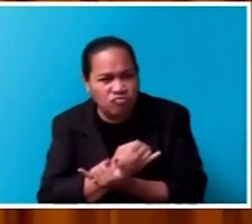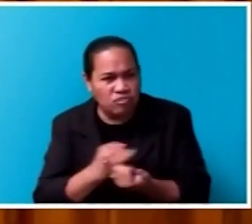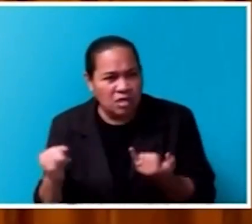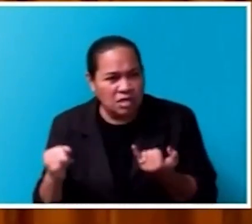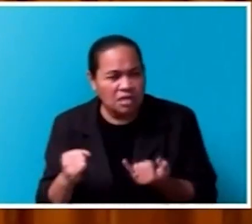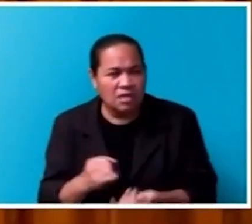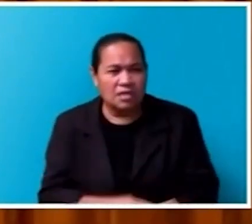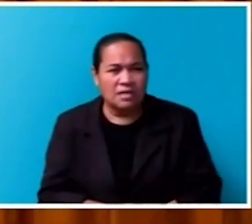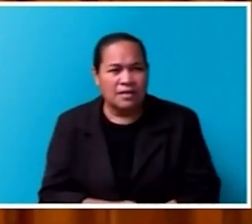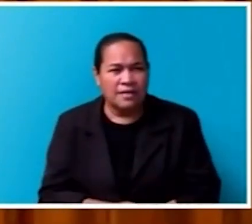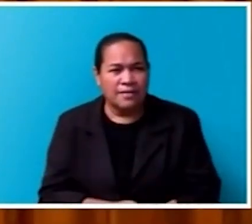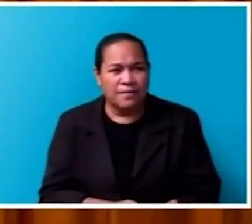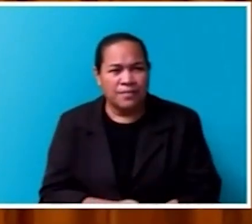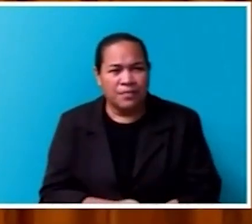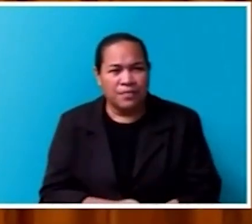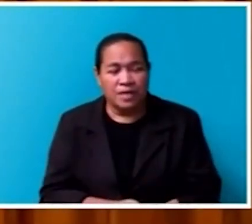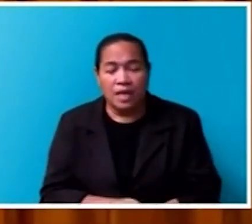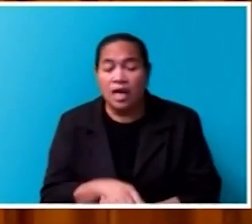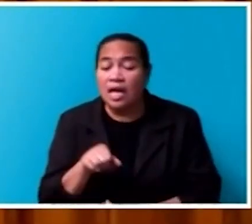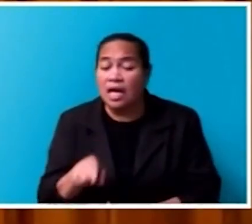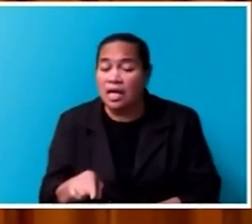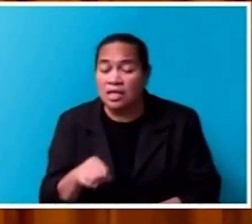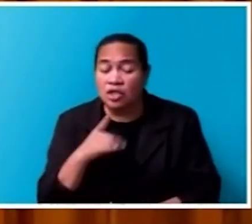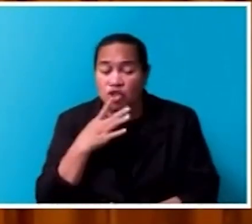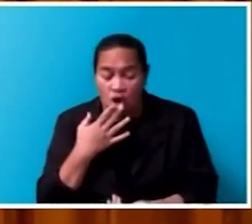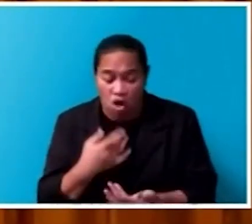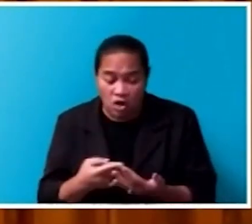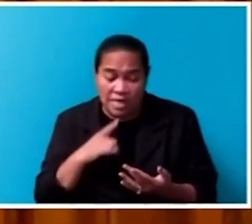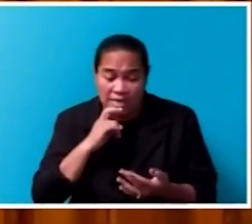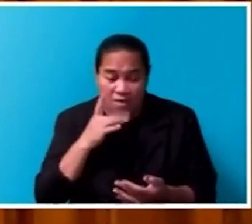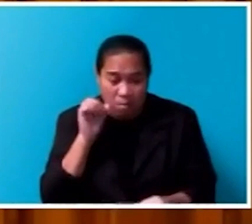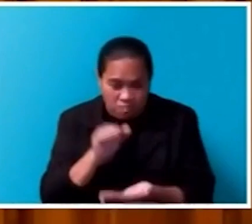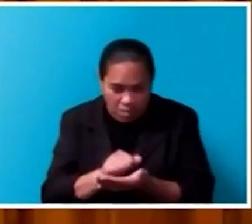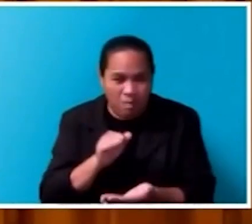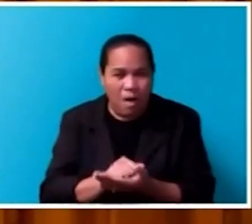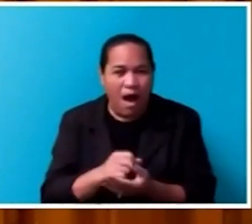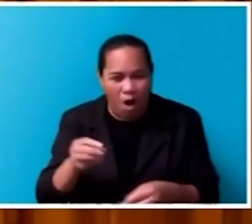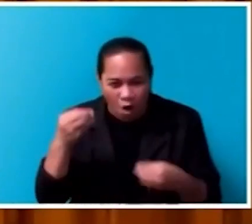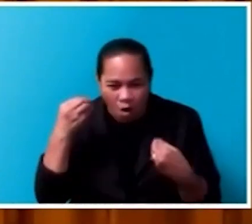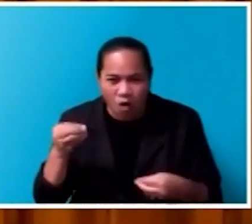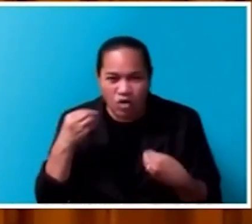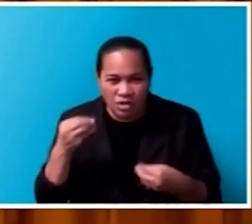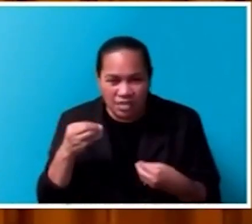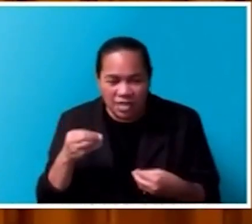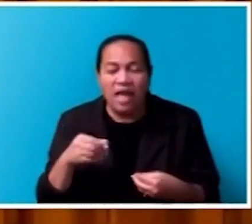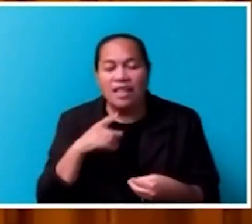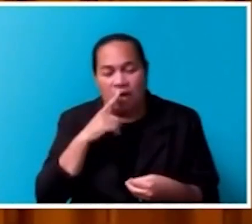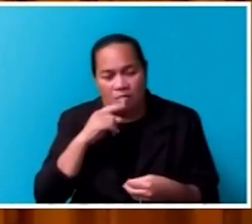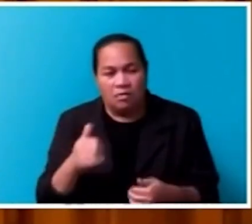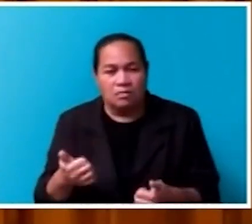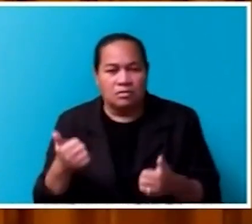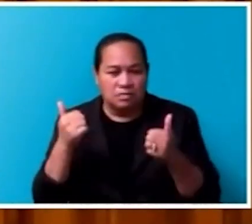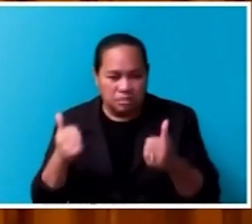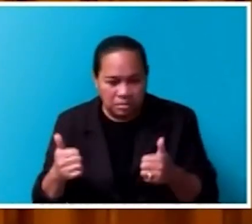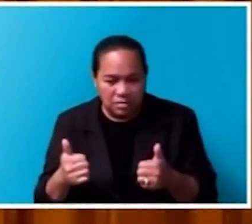Disclaimer is normally given when sufficient appropriate audit evidence is unable to be